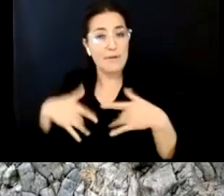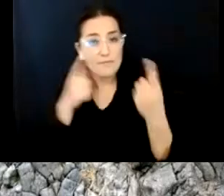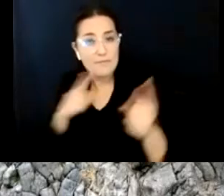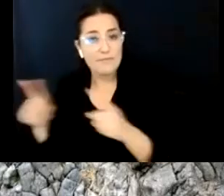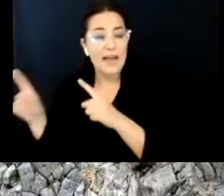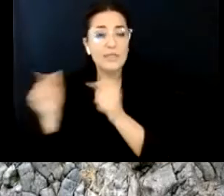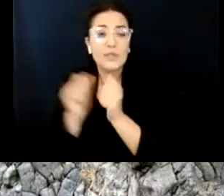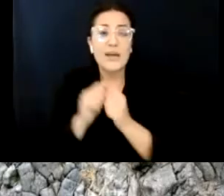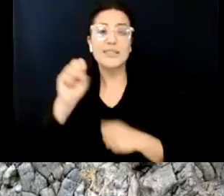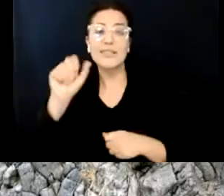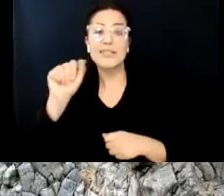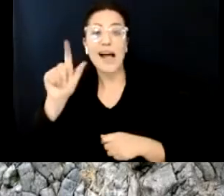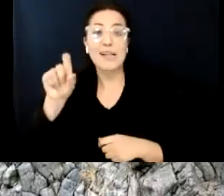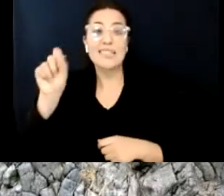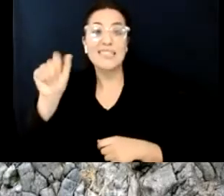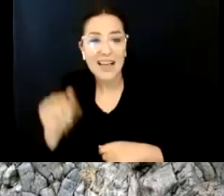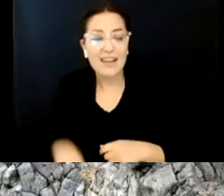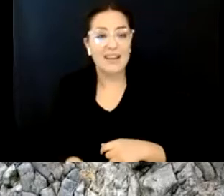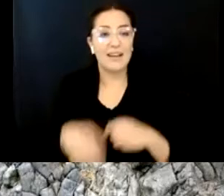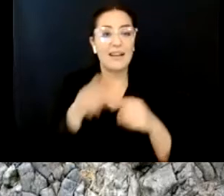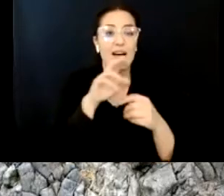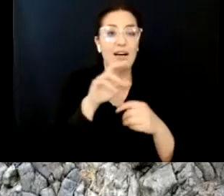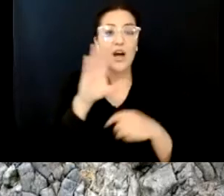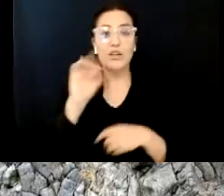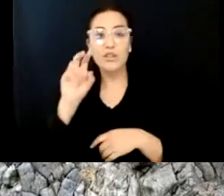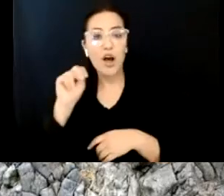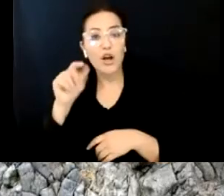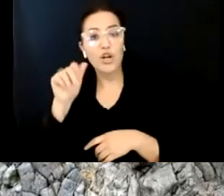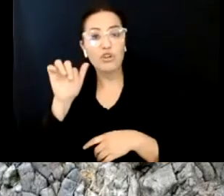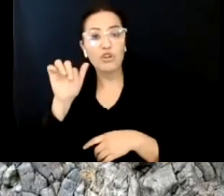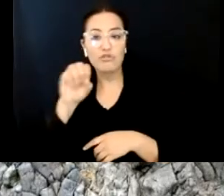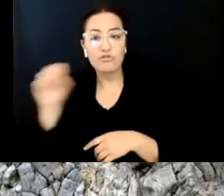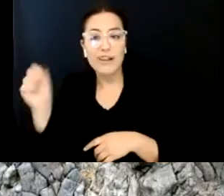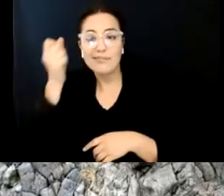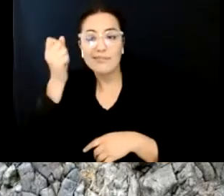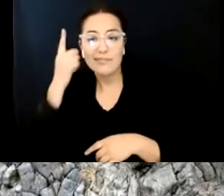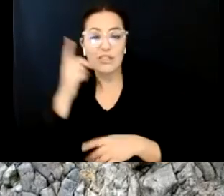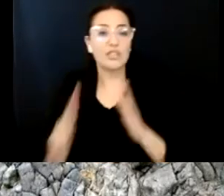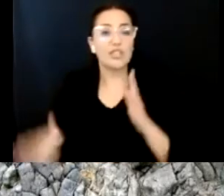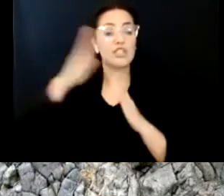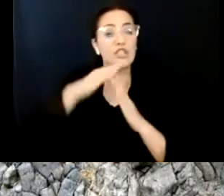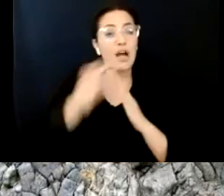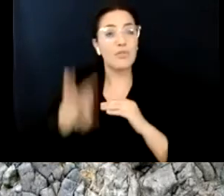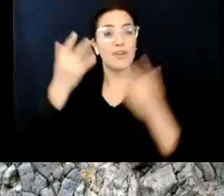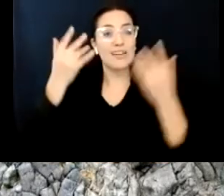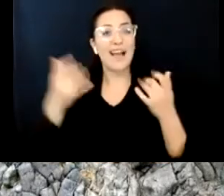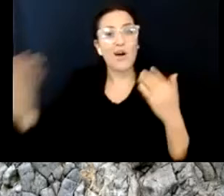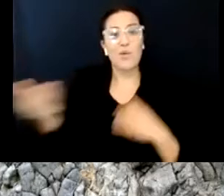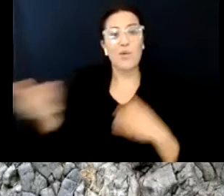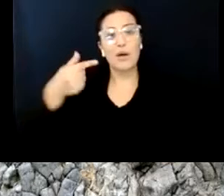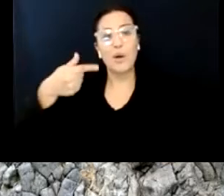College Salsa Congress, Salsa Libre has always remained in the top 3. Let's welcome Guadalupe and the Salsa Libre